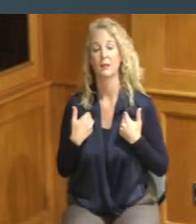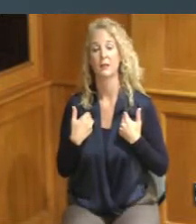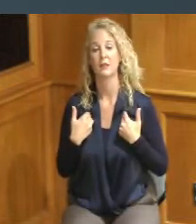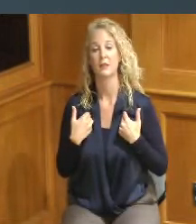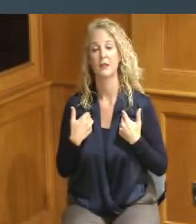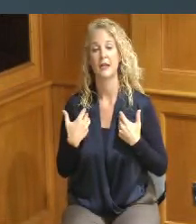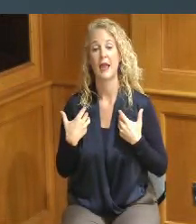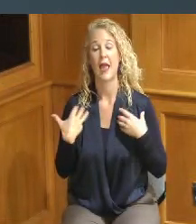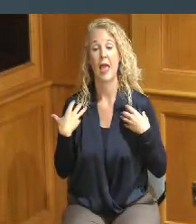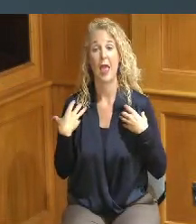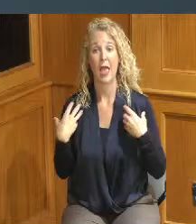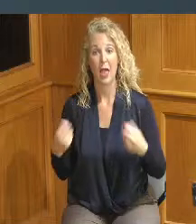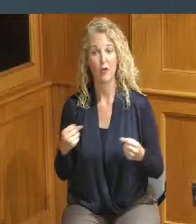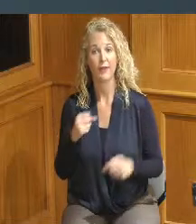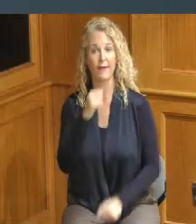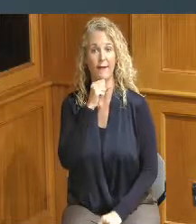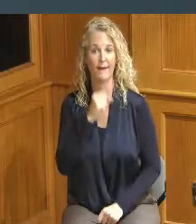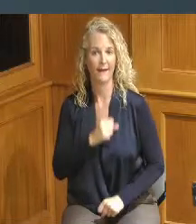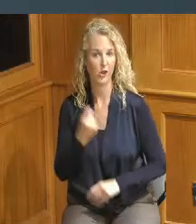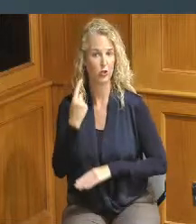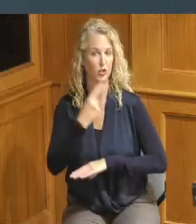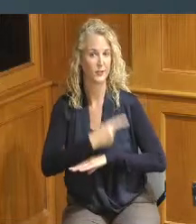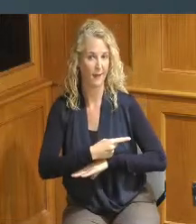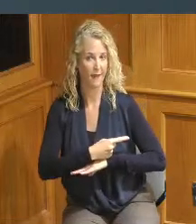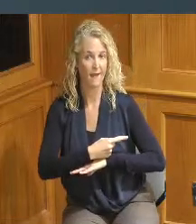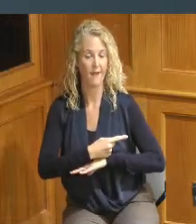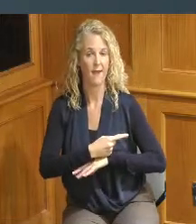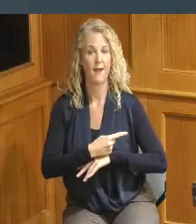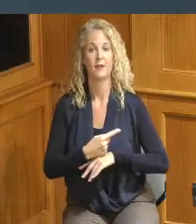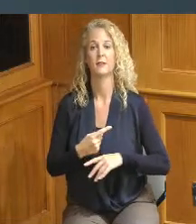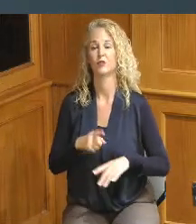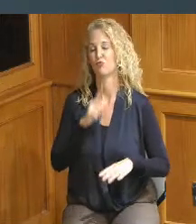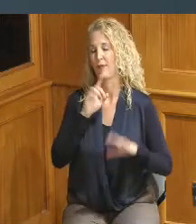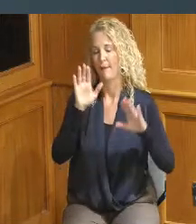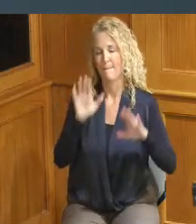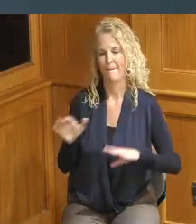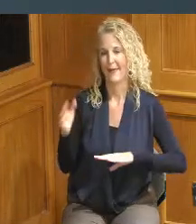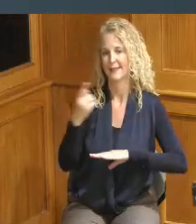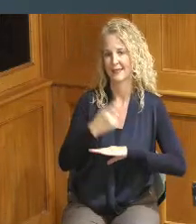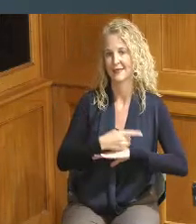had the Healthy Aging Day, and that was just a great thing.